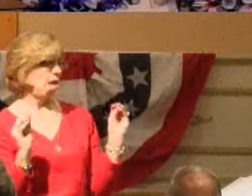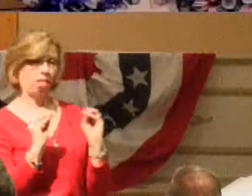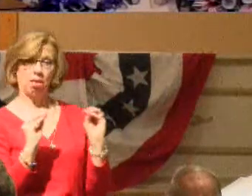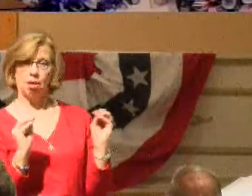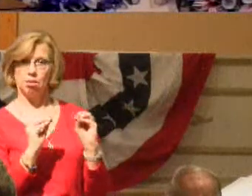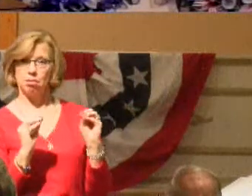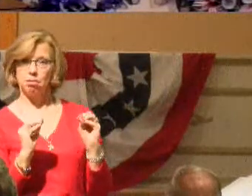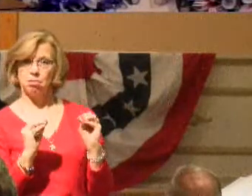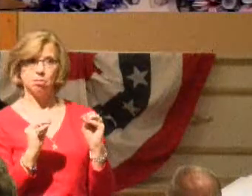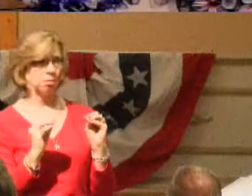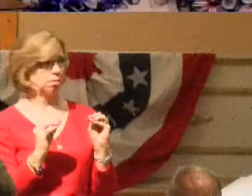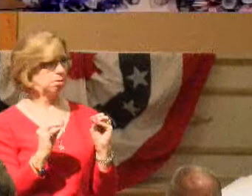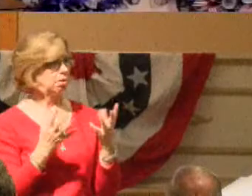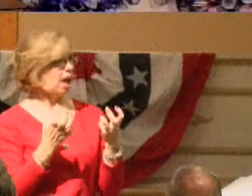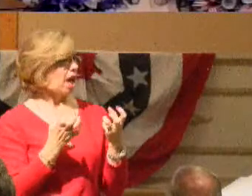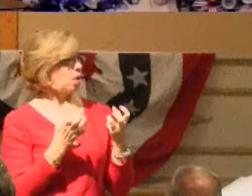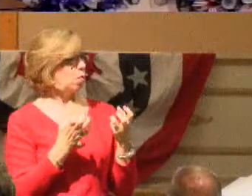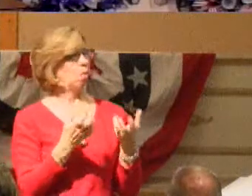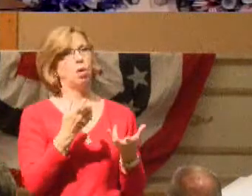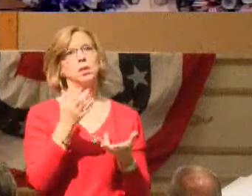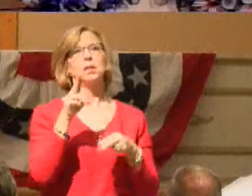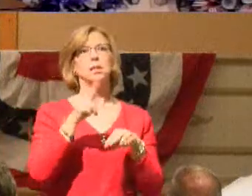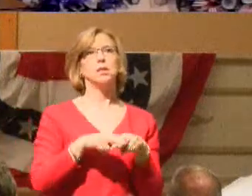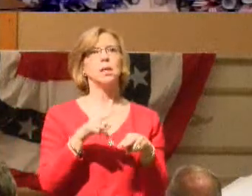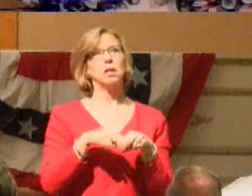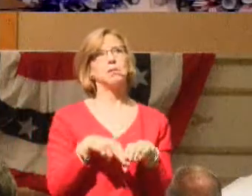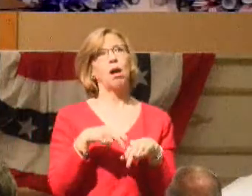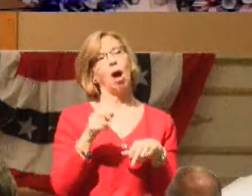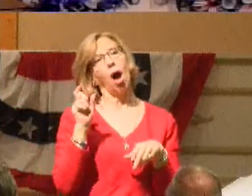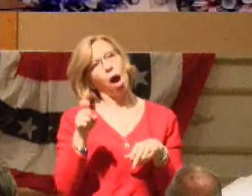they got. They just want to give what they have to.